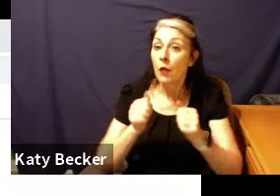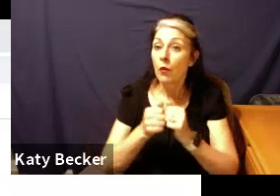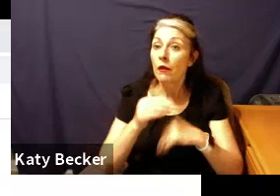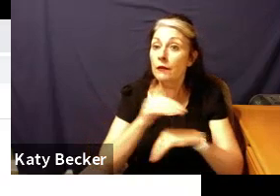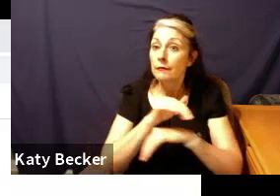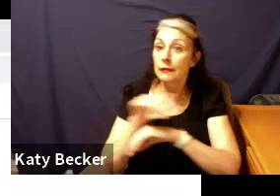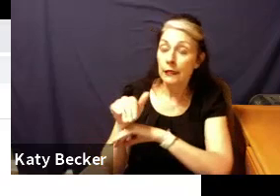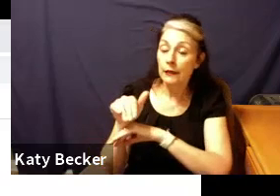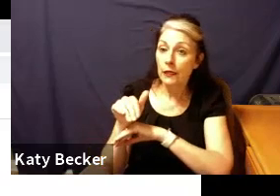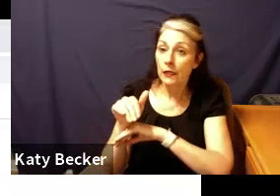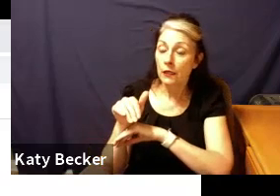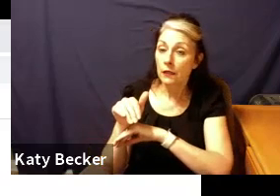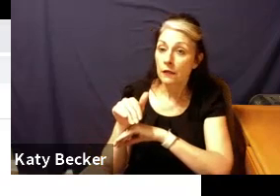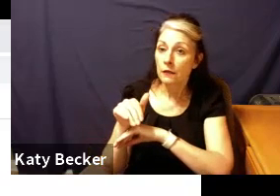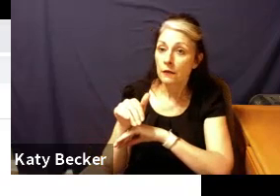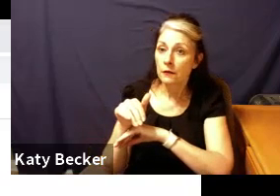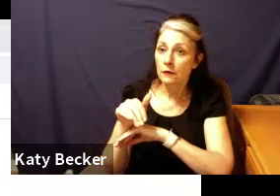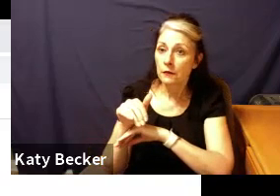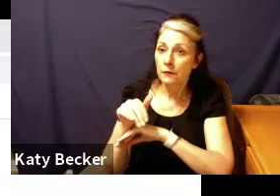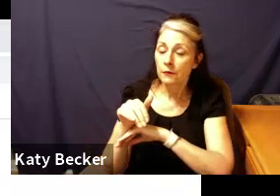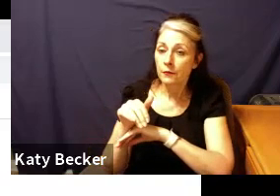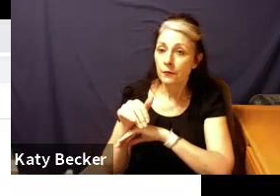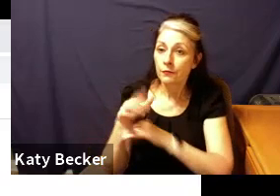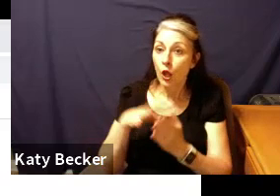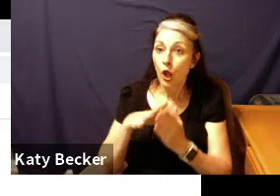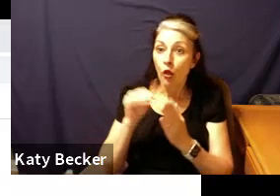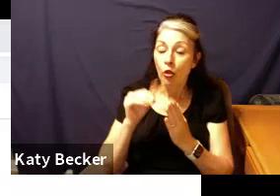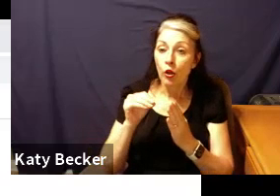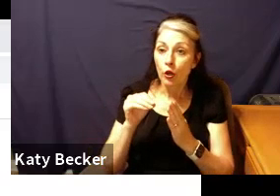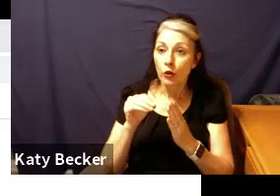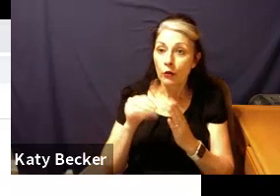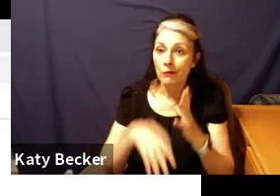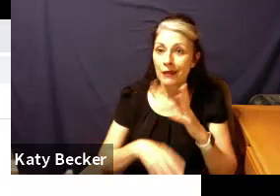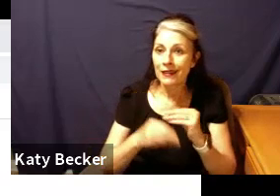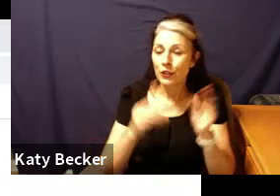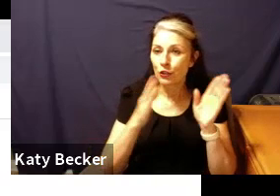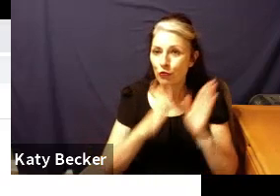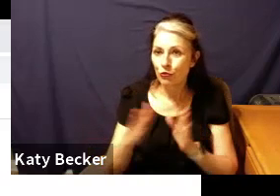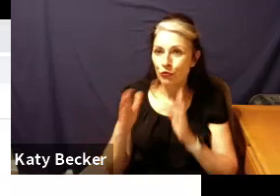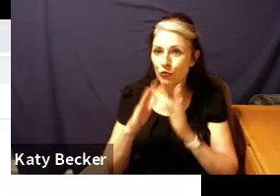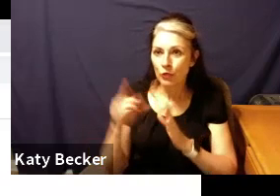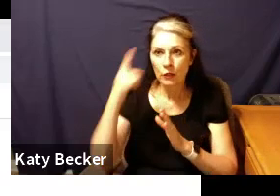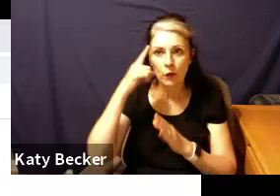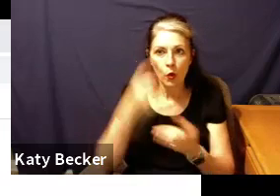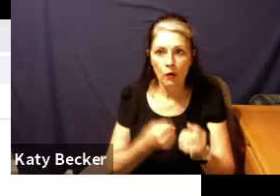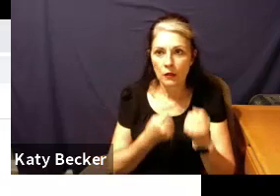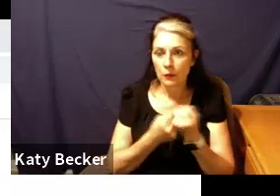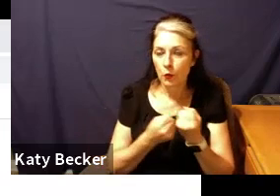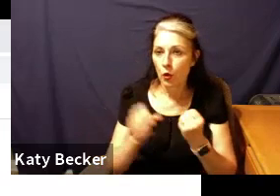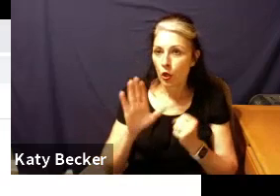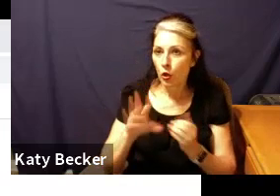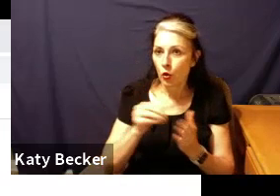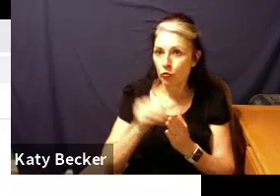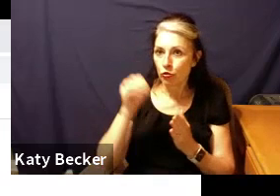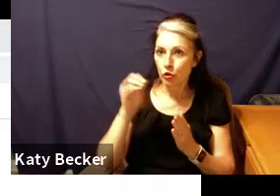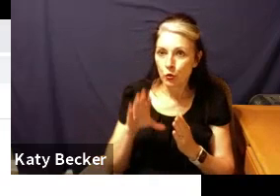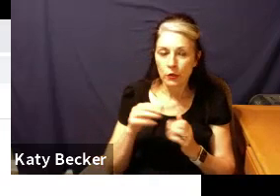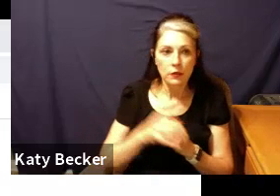evening to learn some additional strategies for supporting your